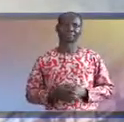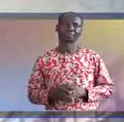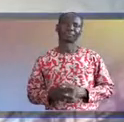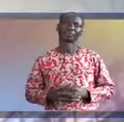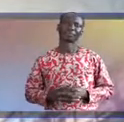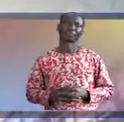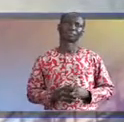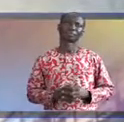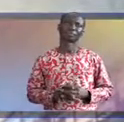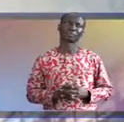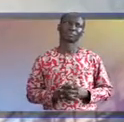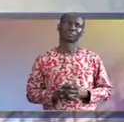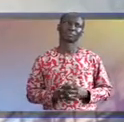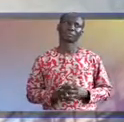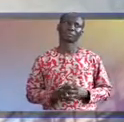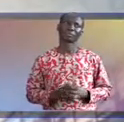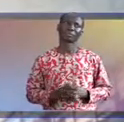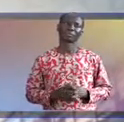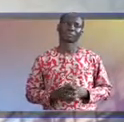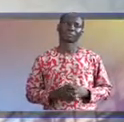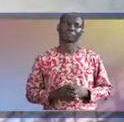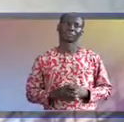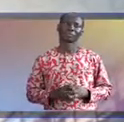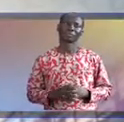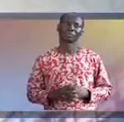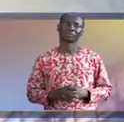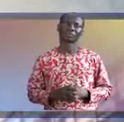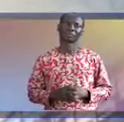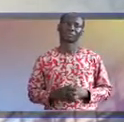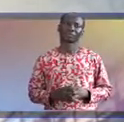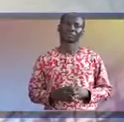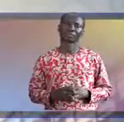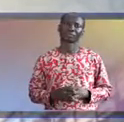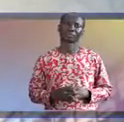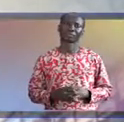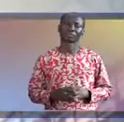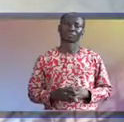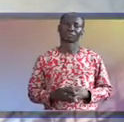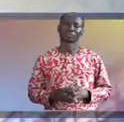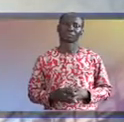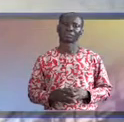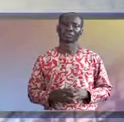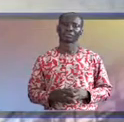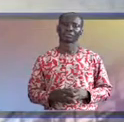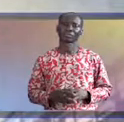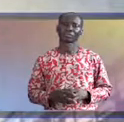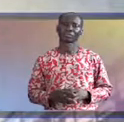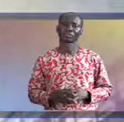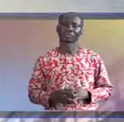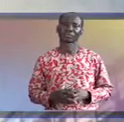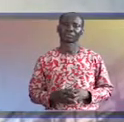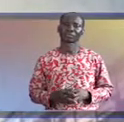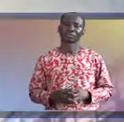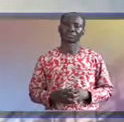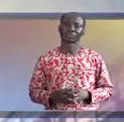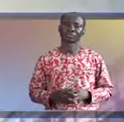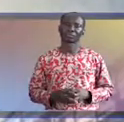esubo atoso nine a eye oja esubo na eno no ansa na yebeba so no ye kai obi o